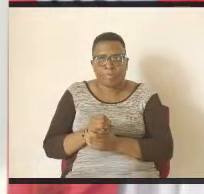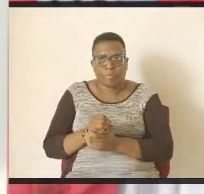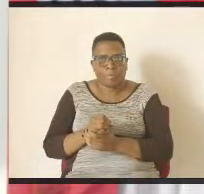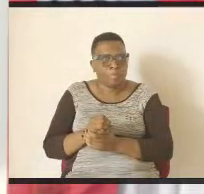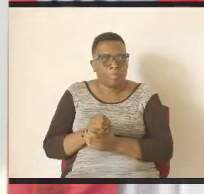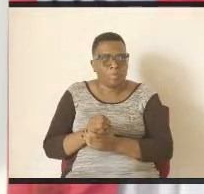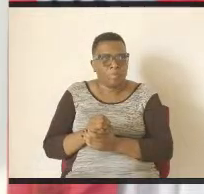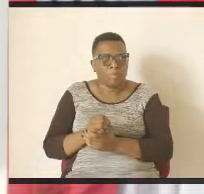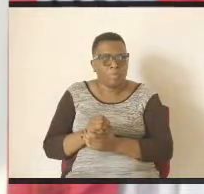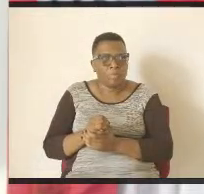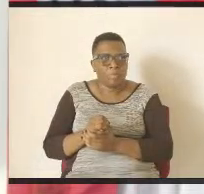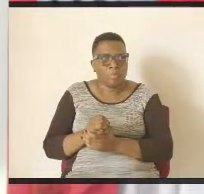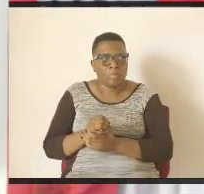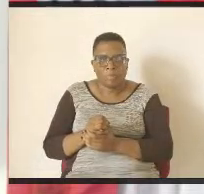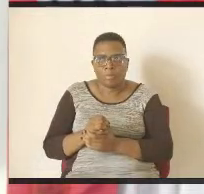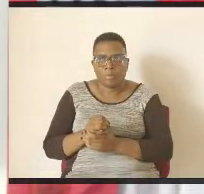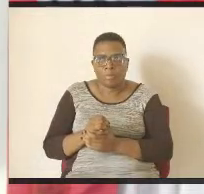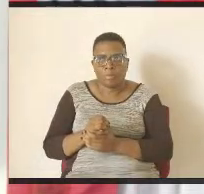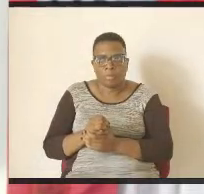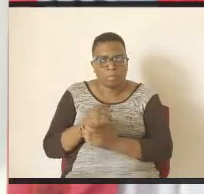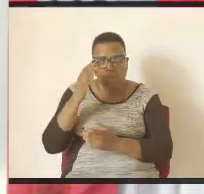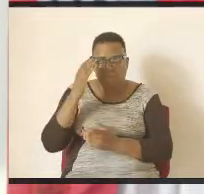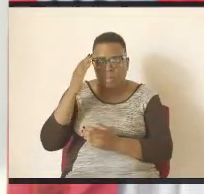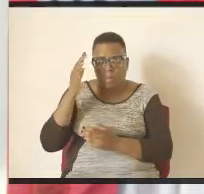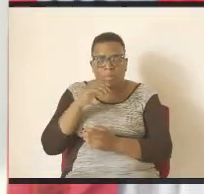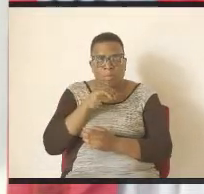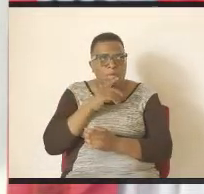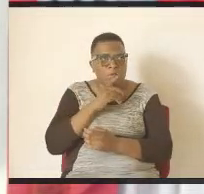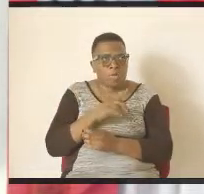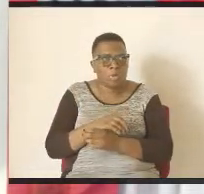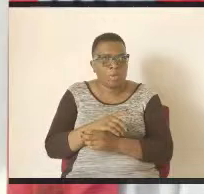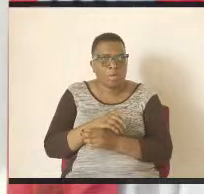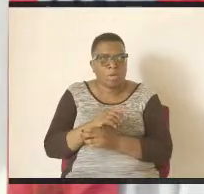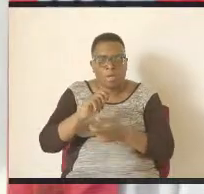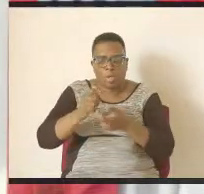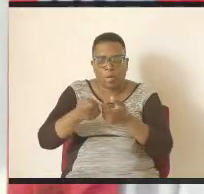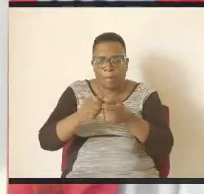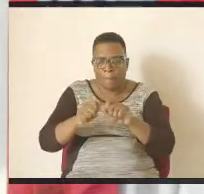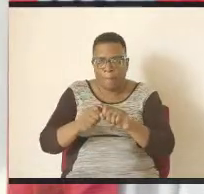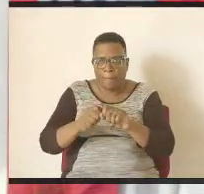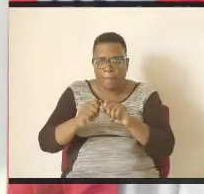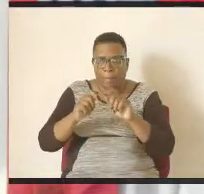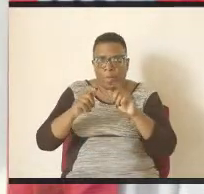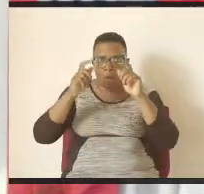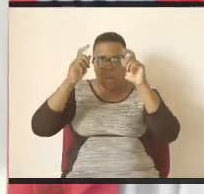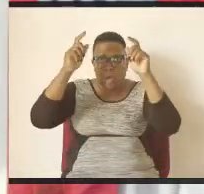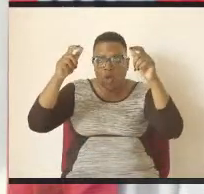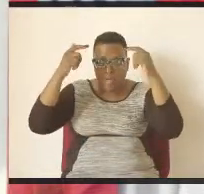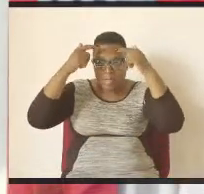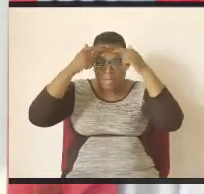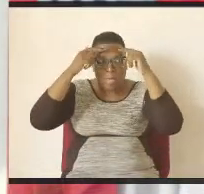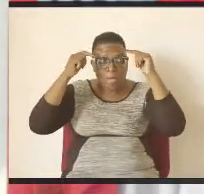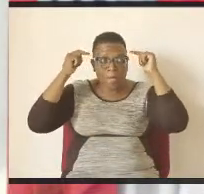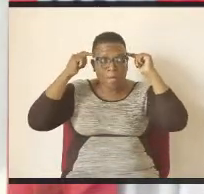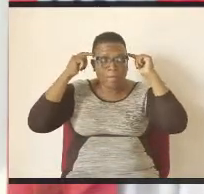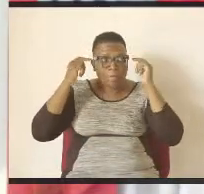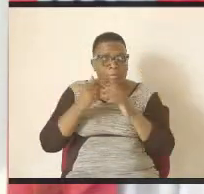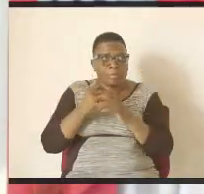a crown of thorns, they put it on his head and a reed at his right